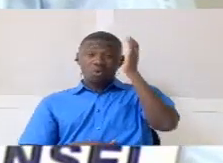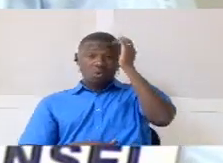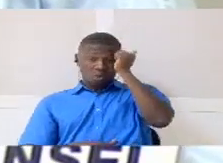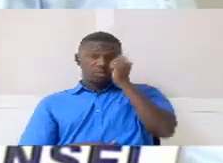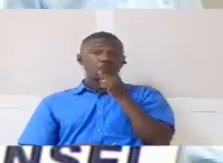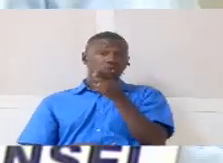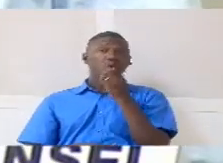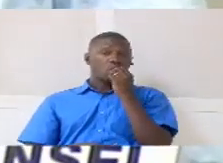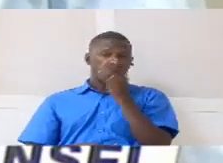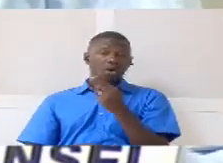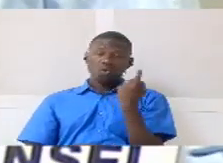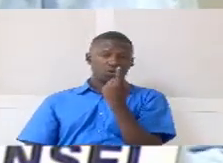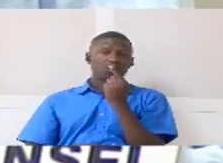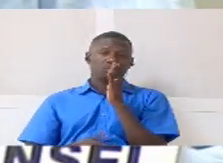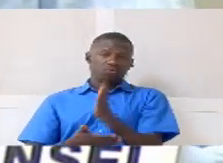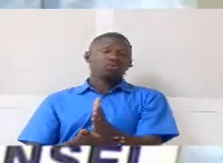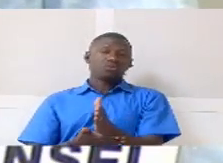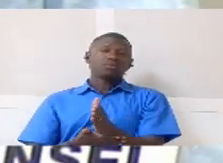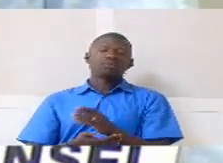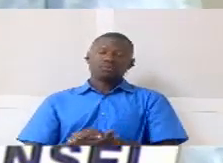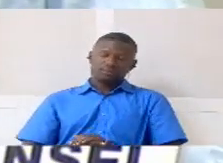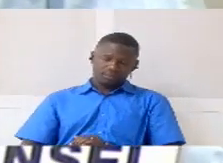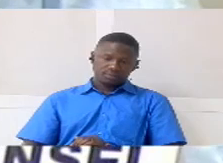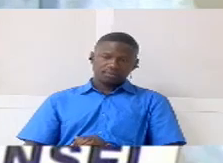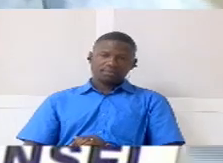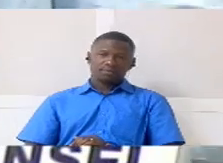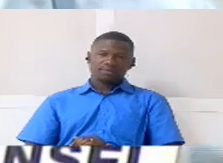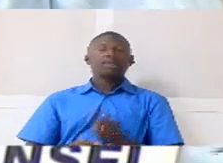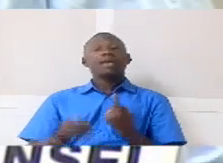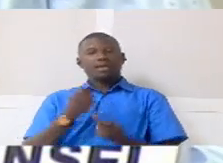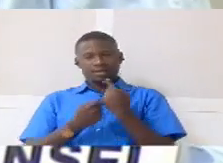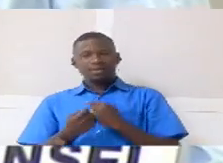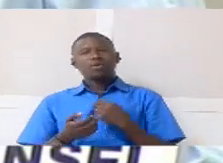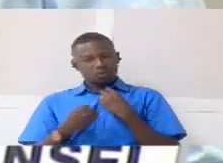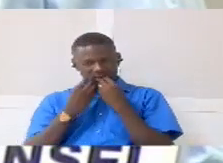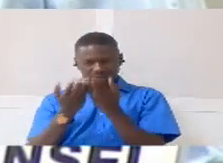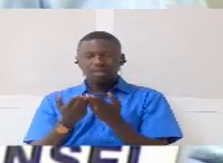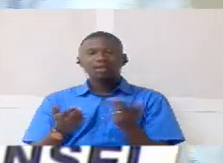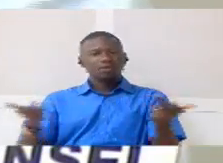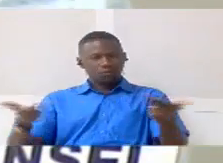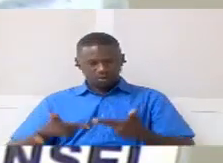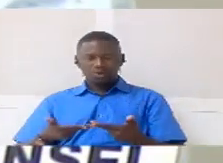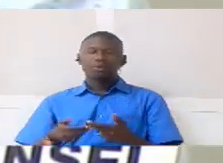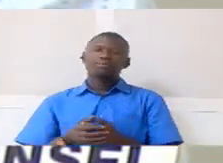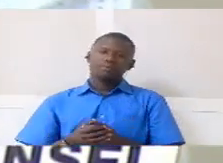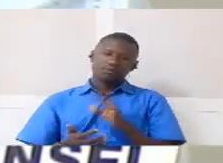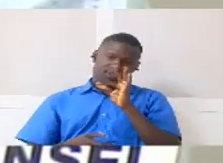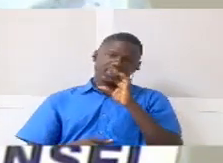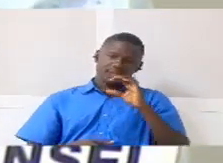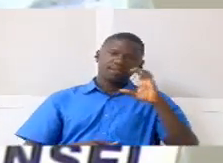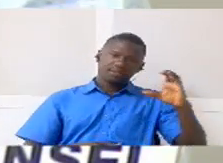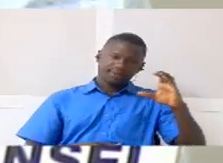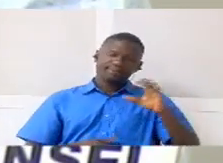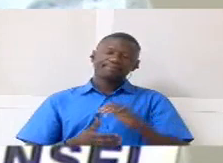da manne fola. Well, once again, welcome. Otake mbe bismillah ndi la TRRC.